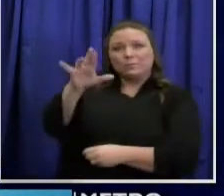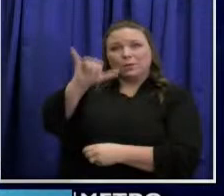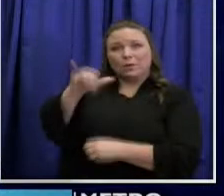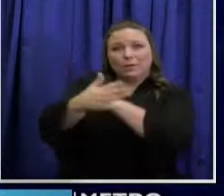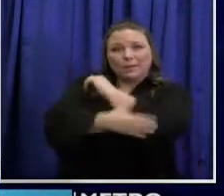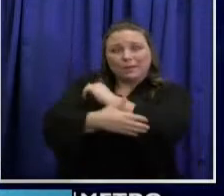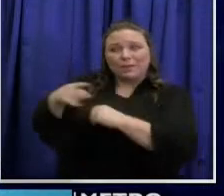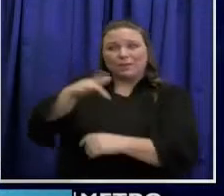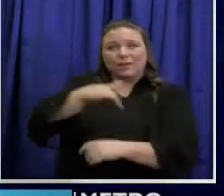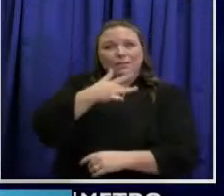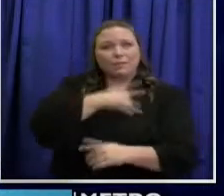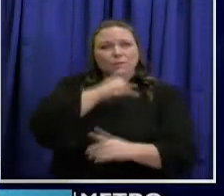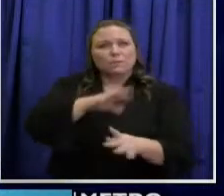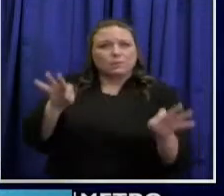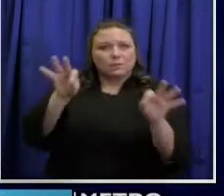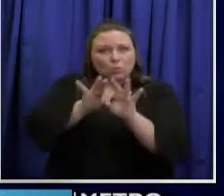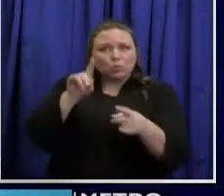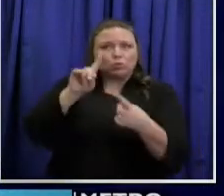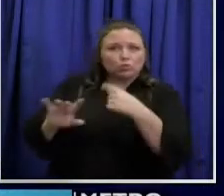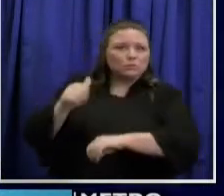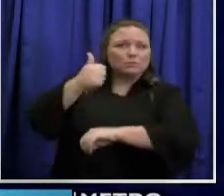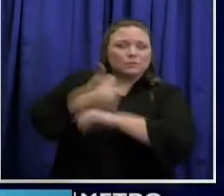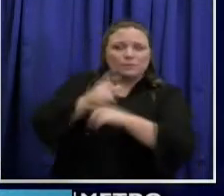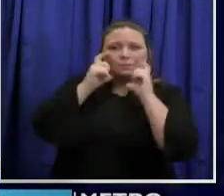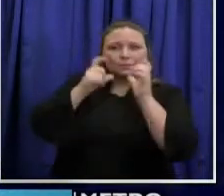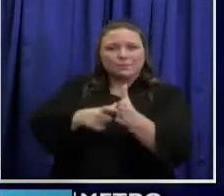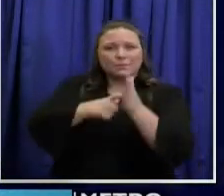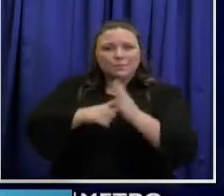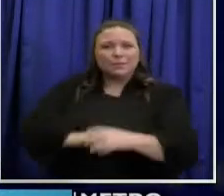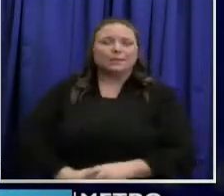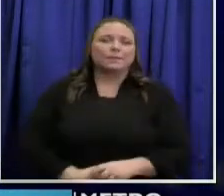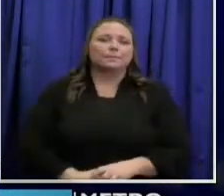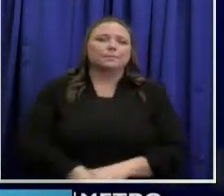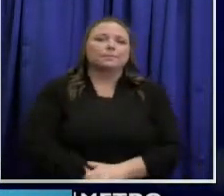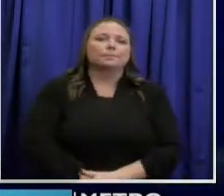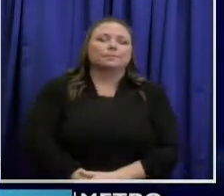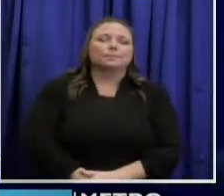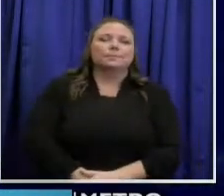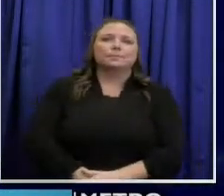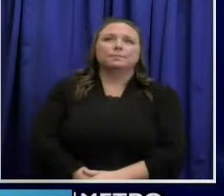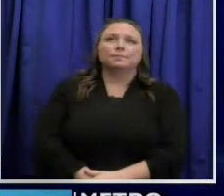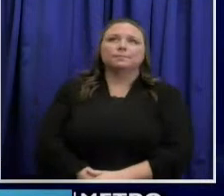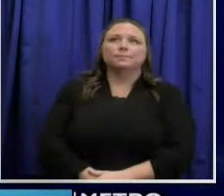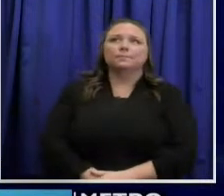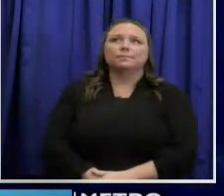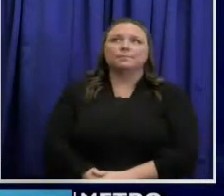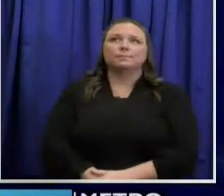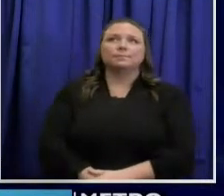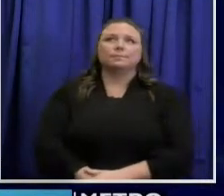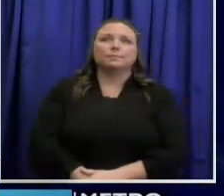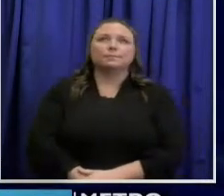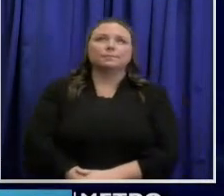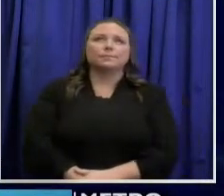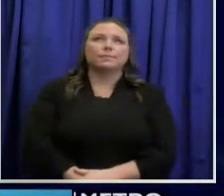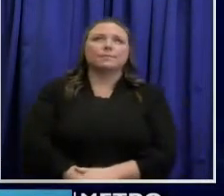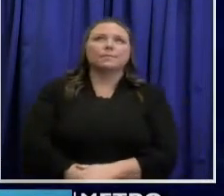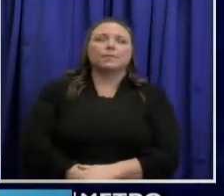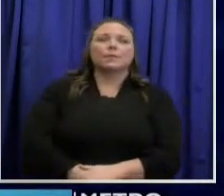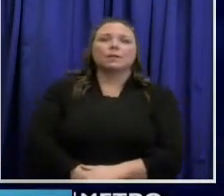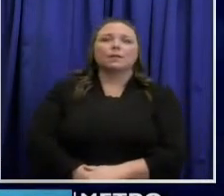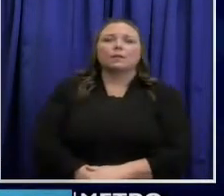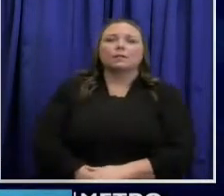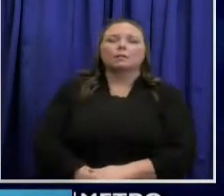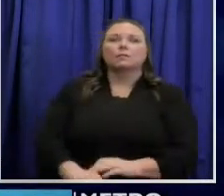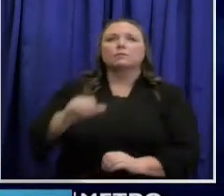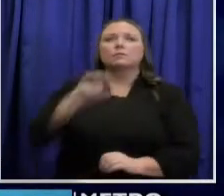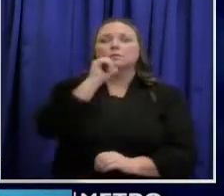feel strongly that it must be done. I don't really think that if there was a county order that